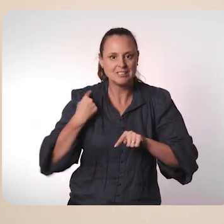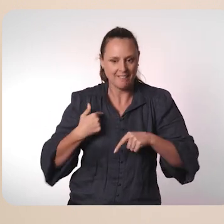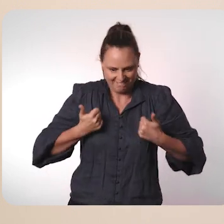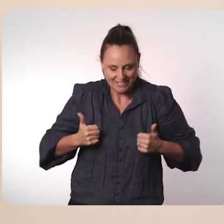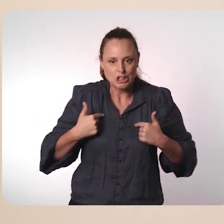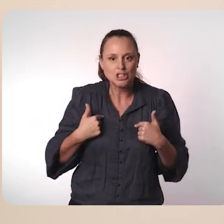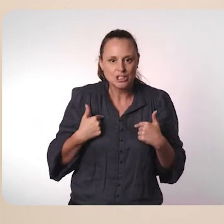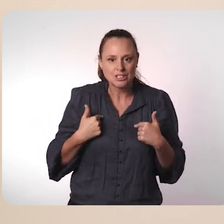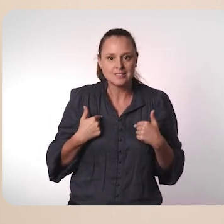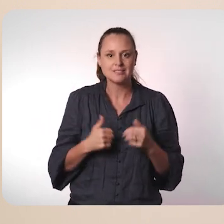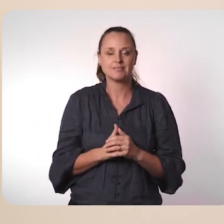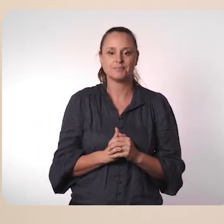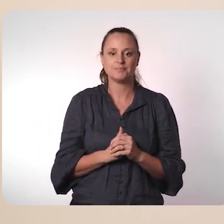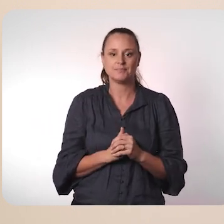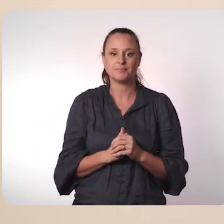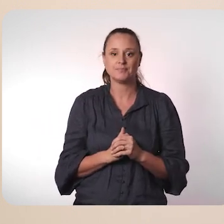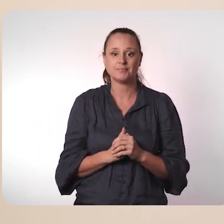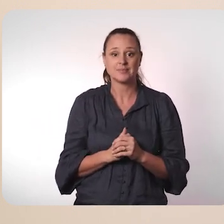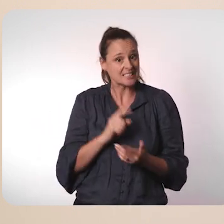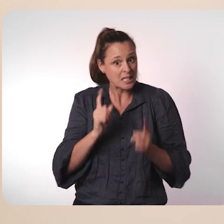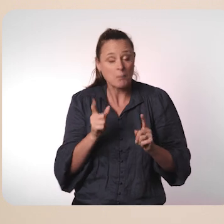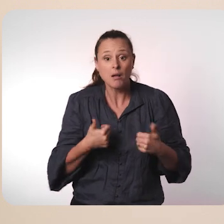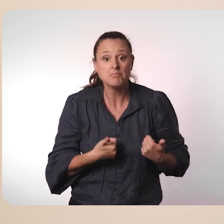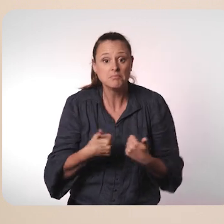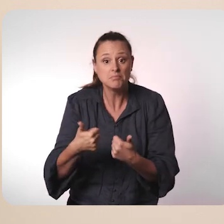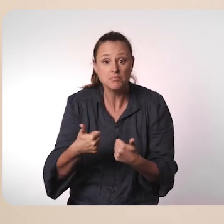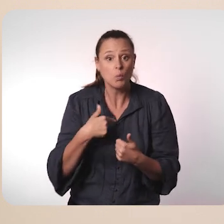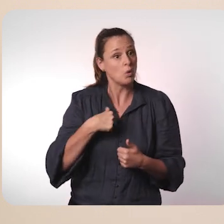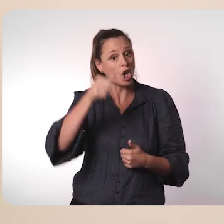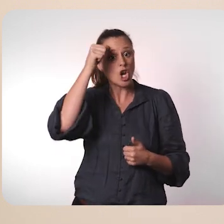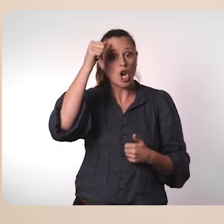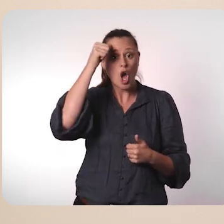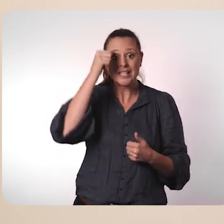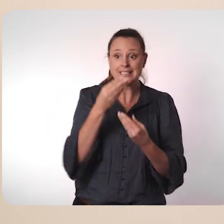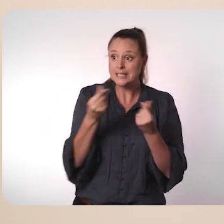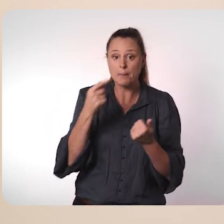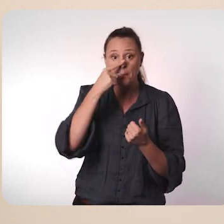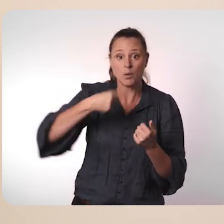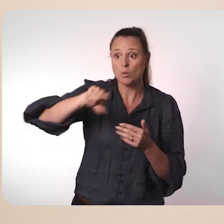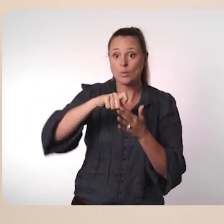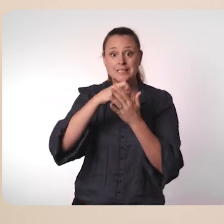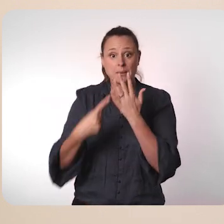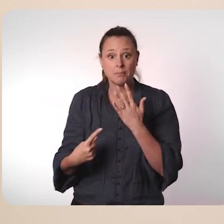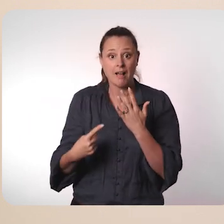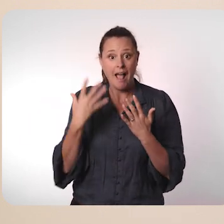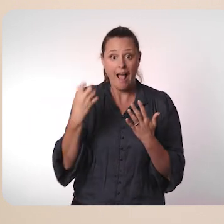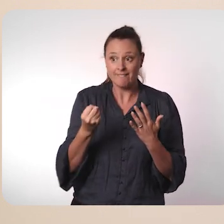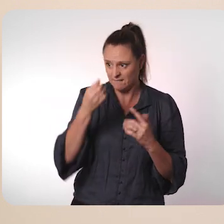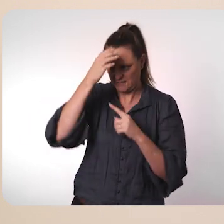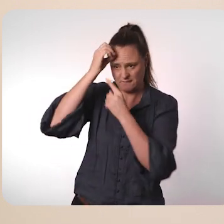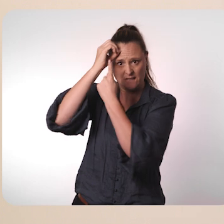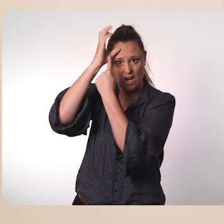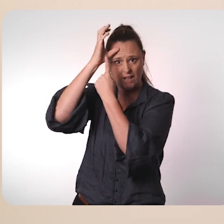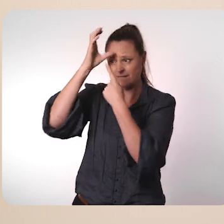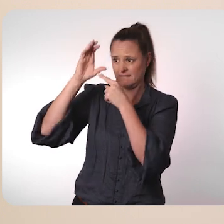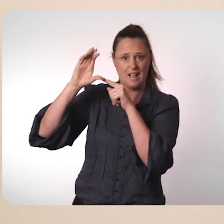that very well. We recognise that people with disabilities have knowledge, just like everybody